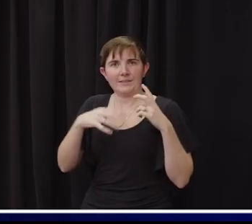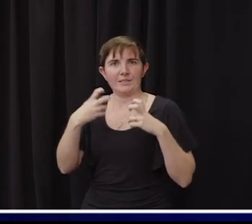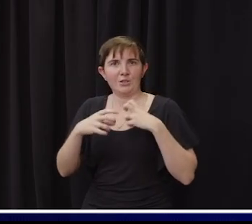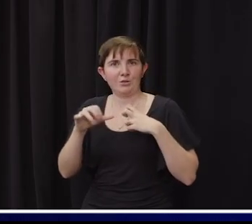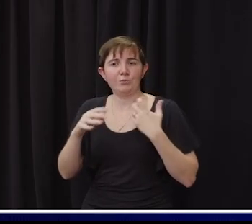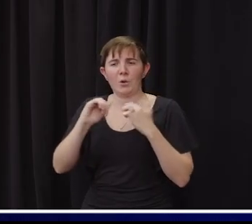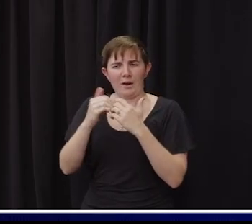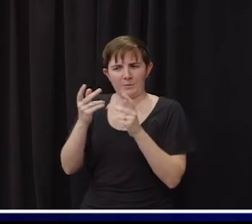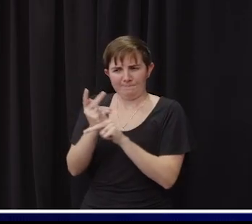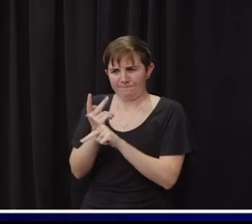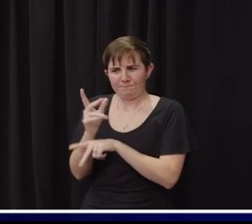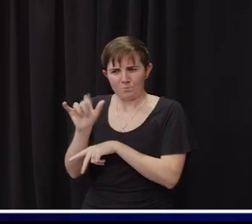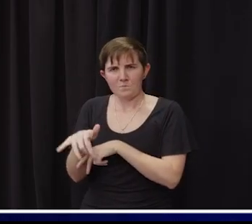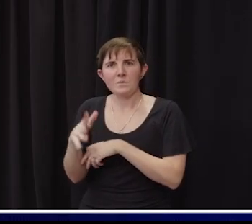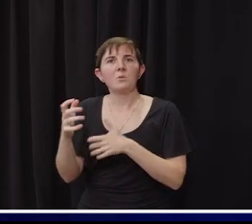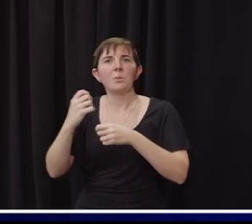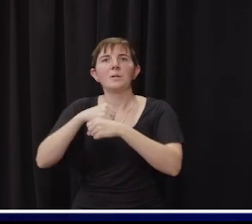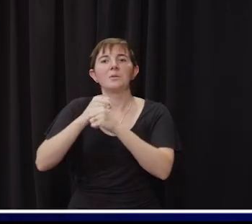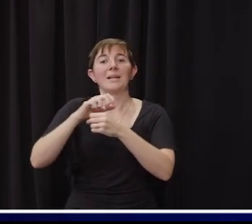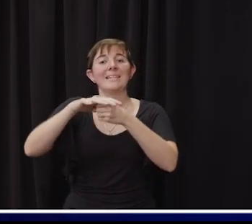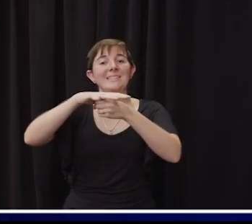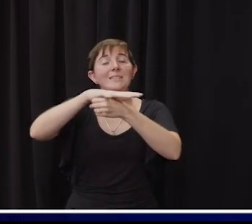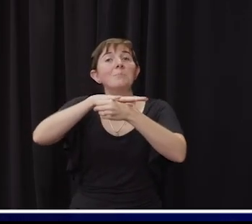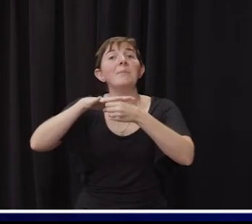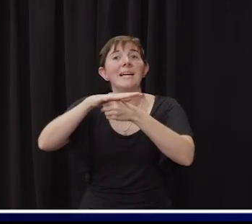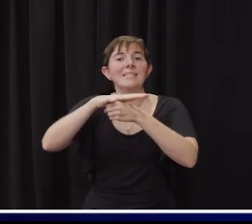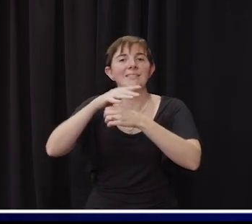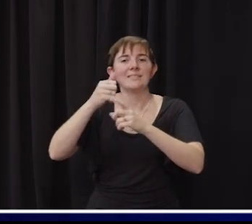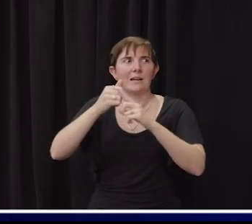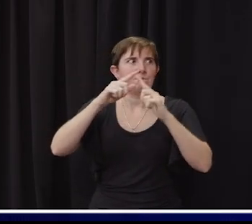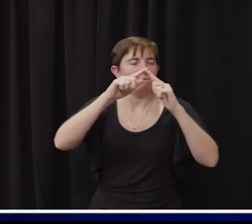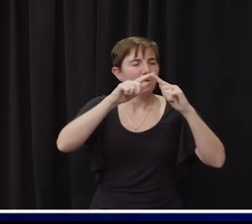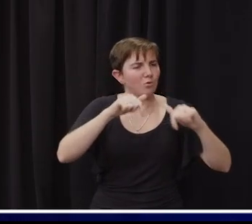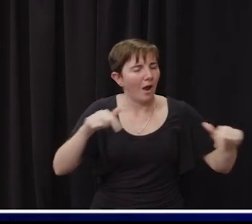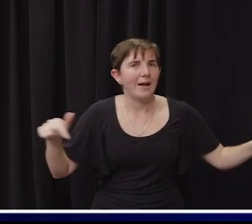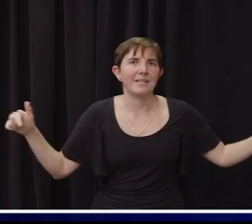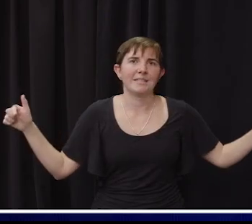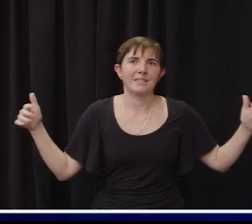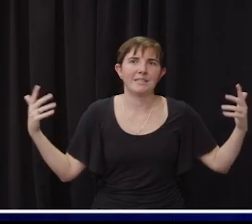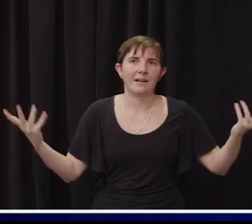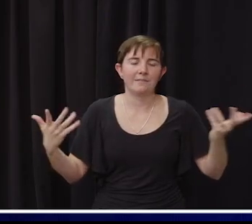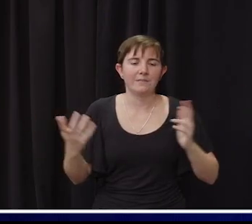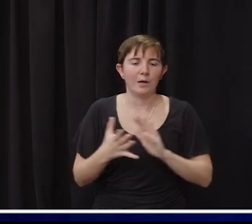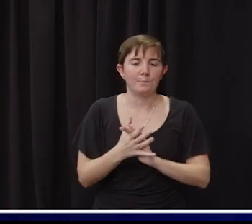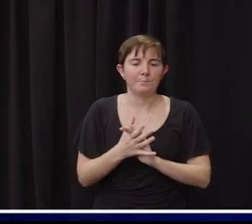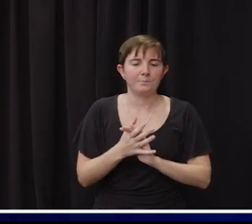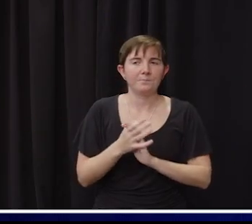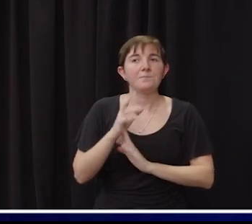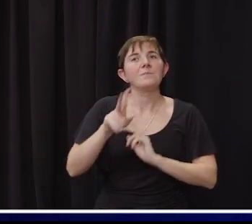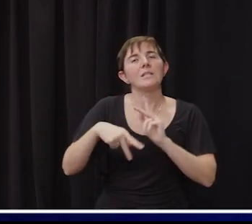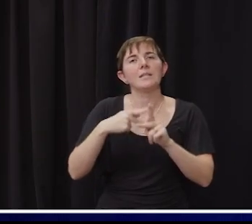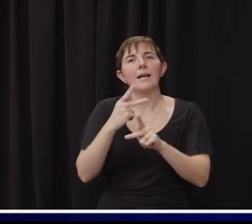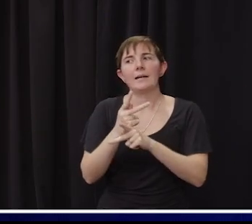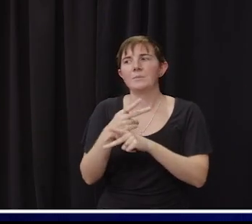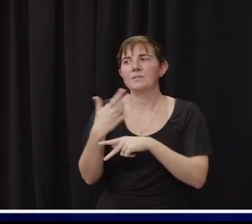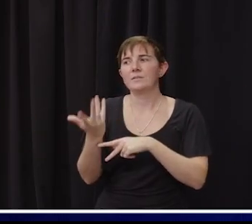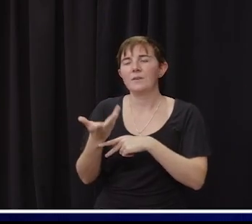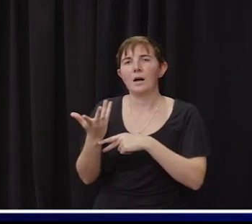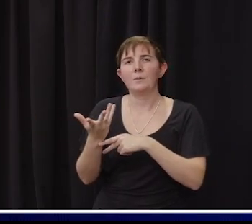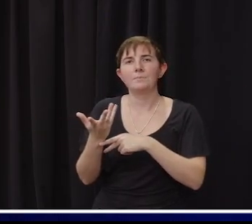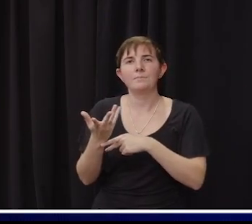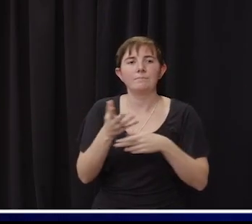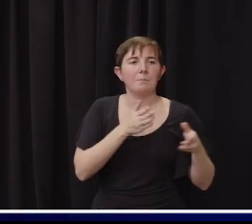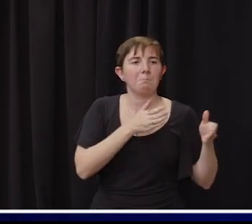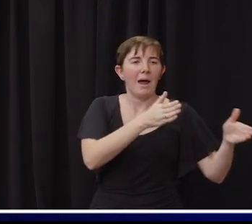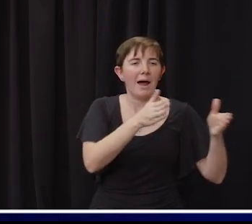that? You know, that's why we want to create spaces that have a variety of types of paths of travel.